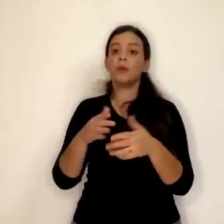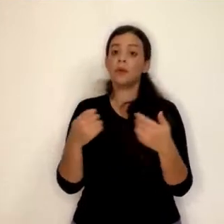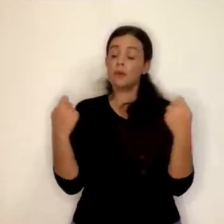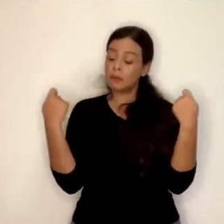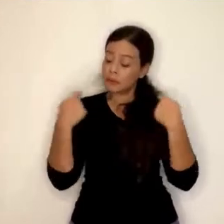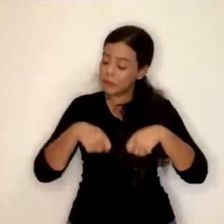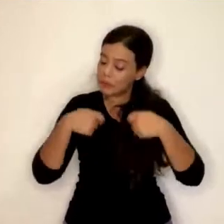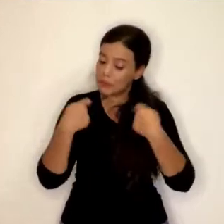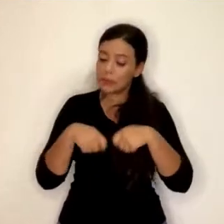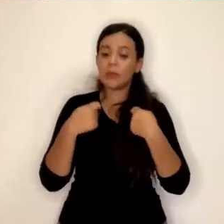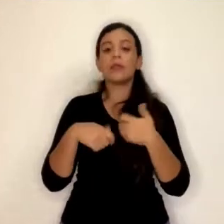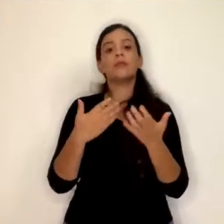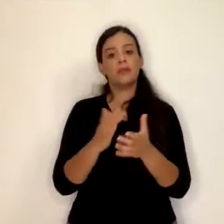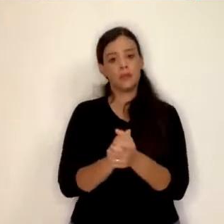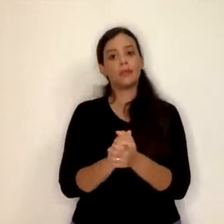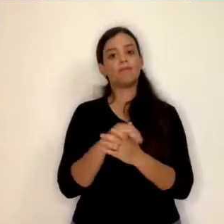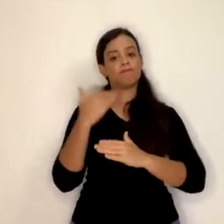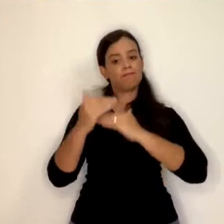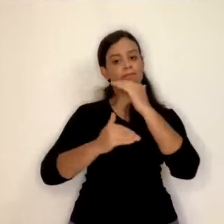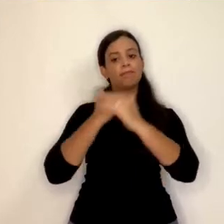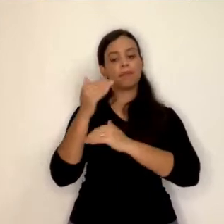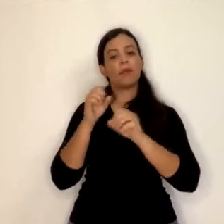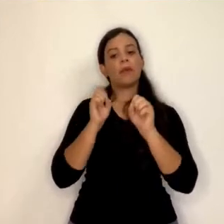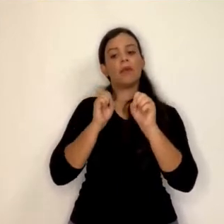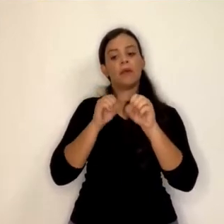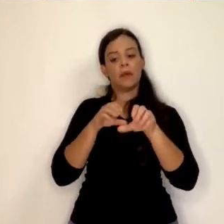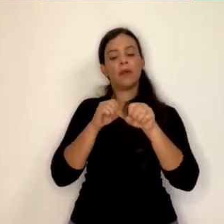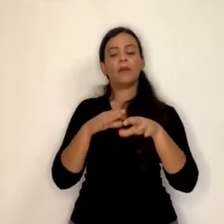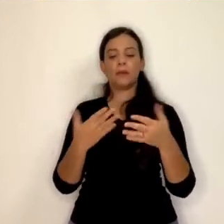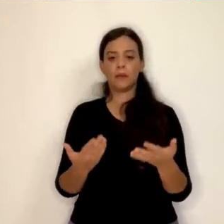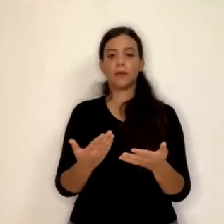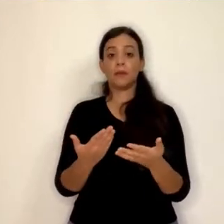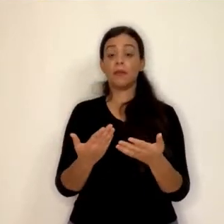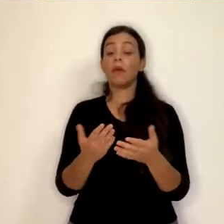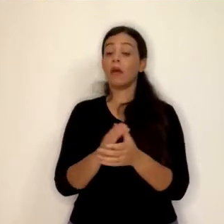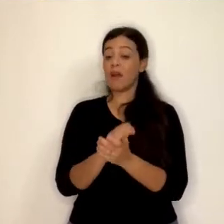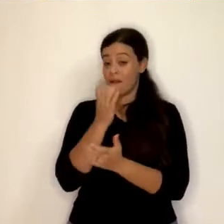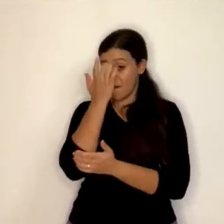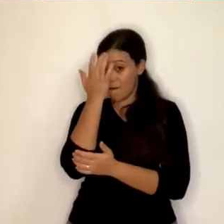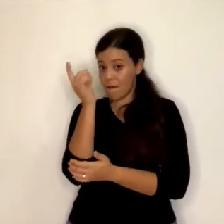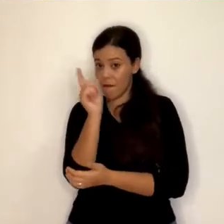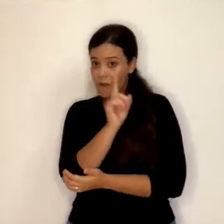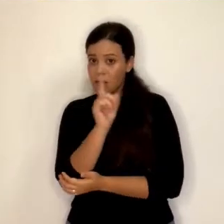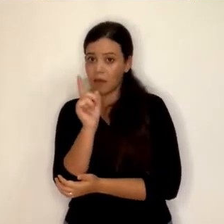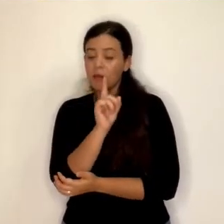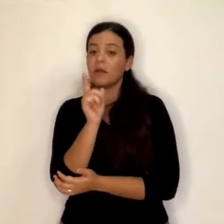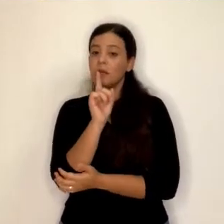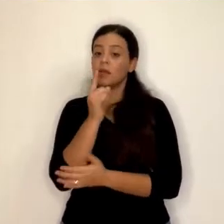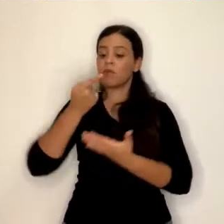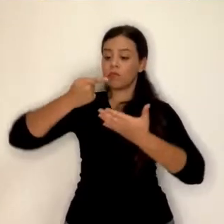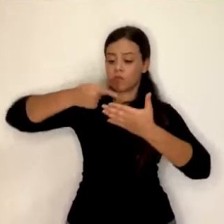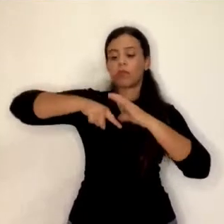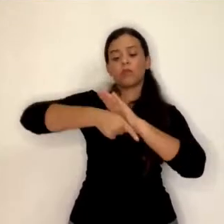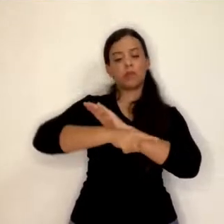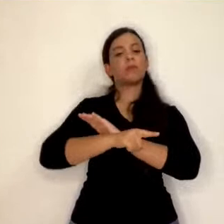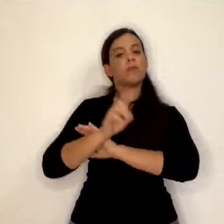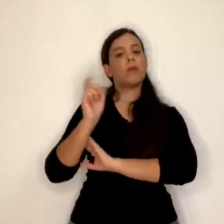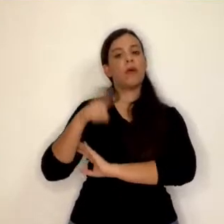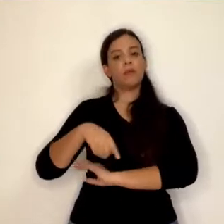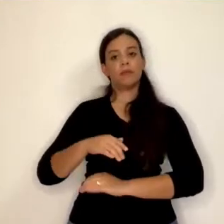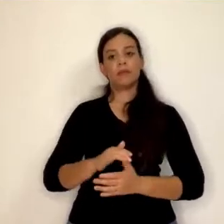are emancipated, are an emancipated nation, and that involves much bigger